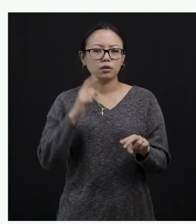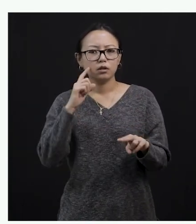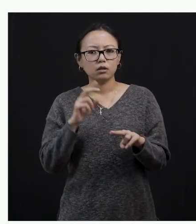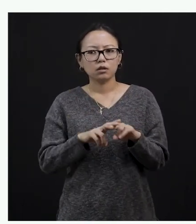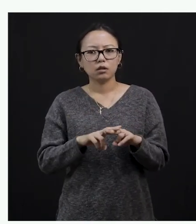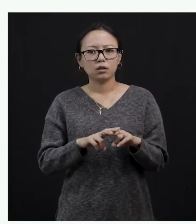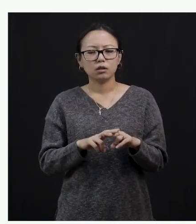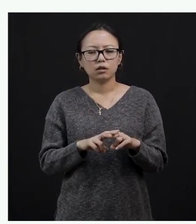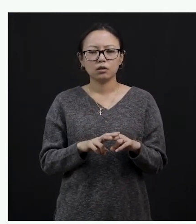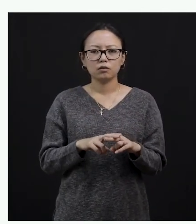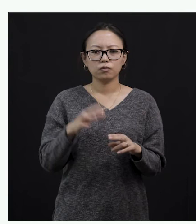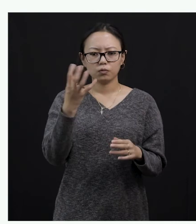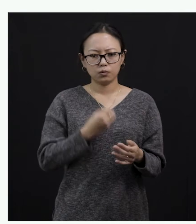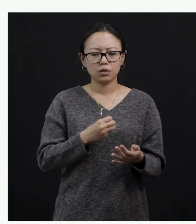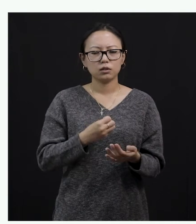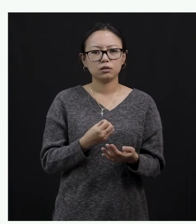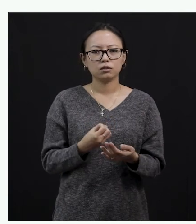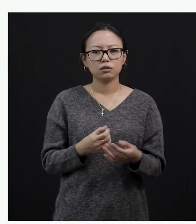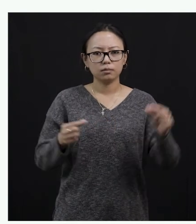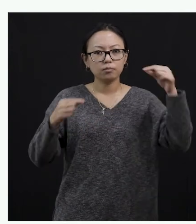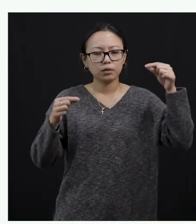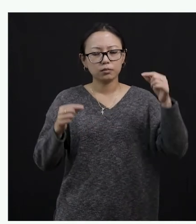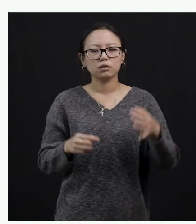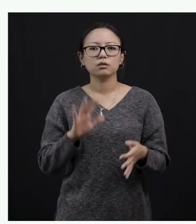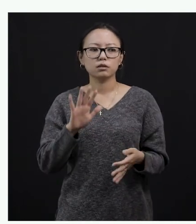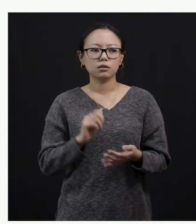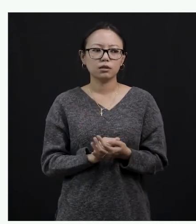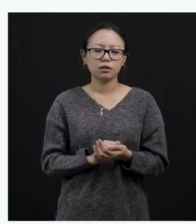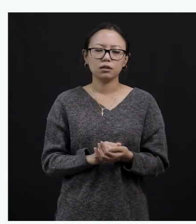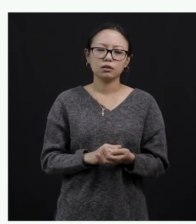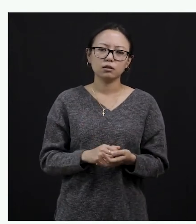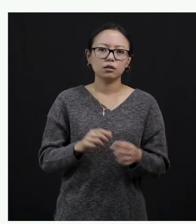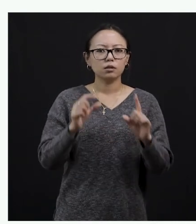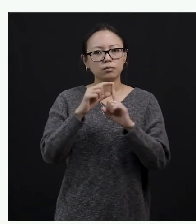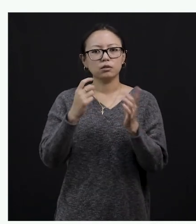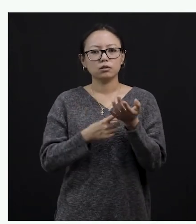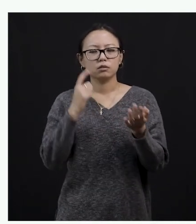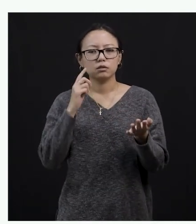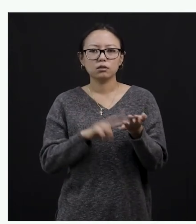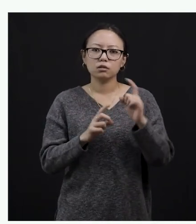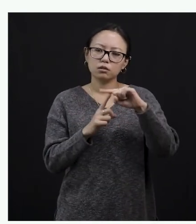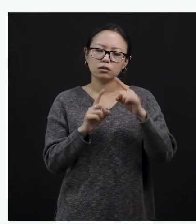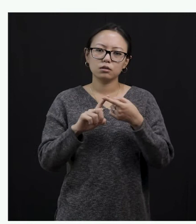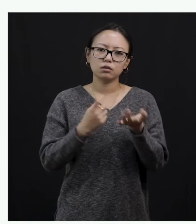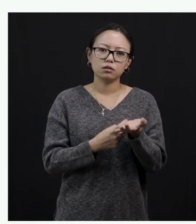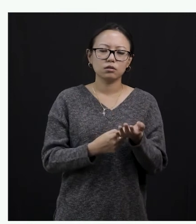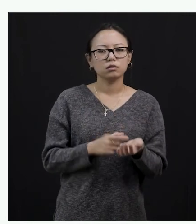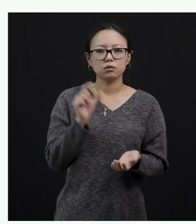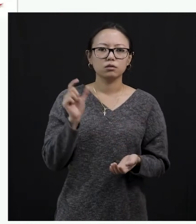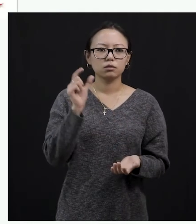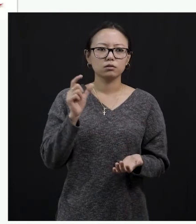in the computer, right? So the top one is fax machine, and the below one